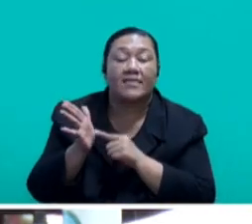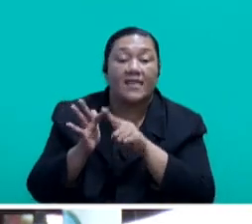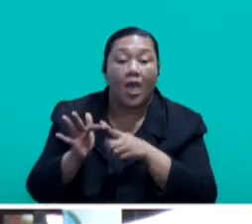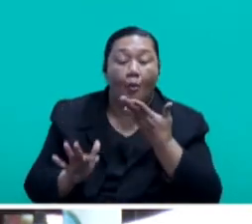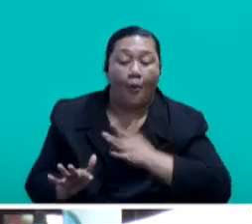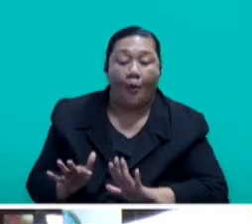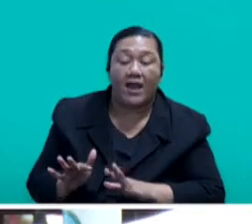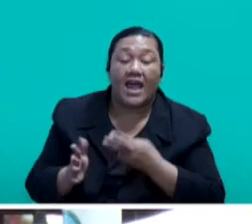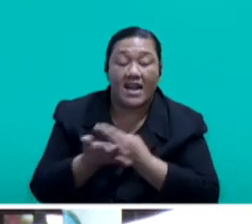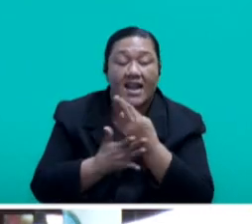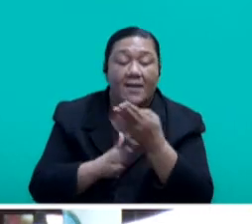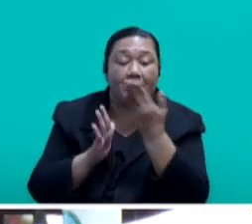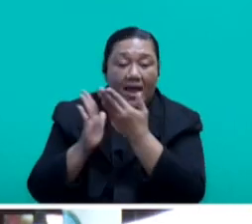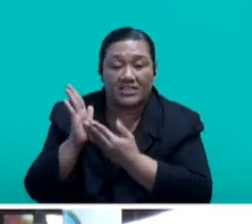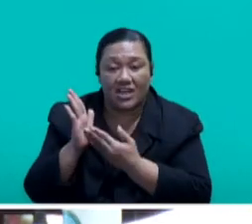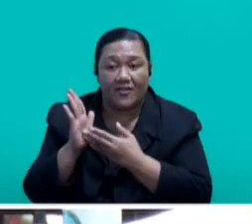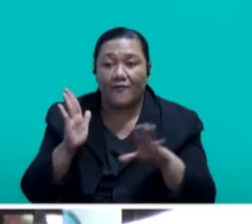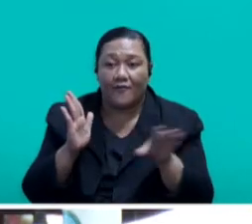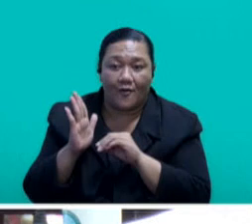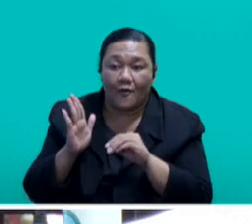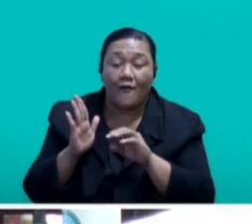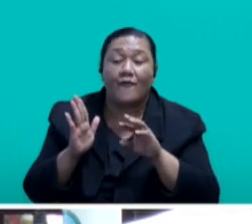a real budget from this budget.